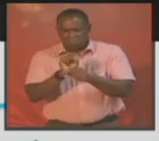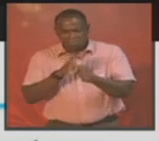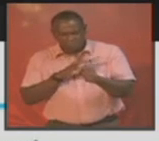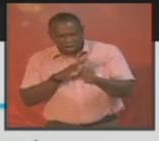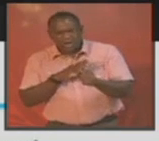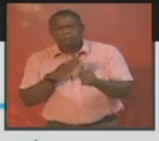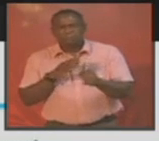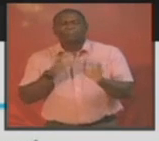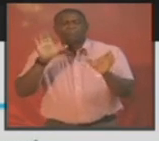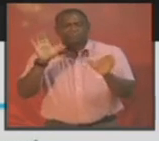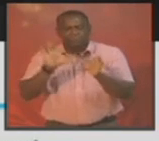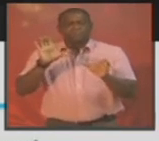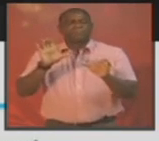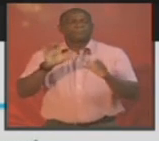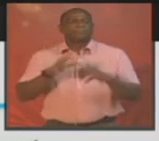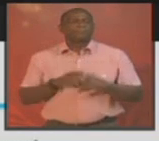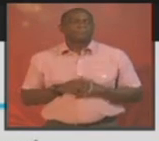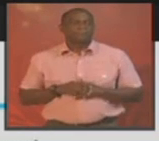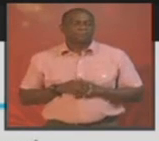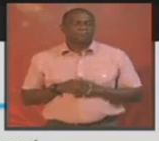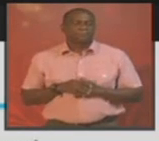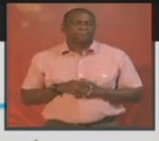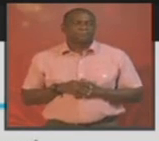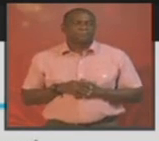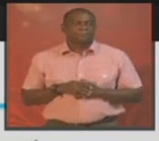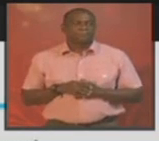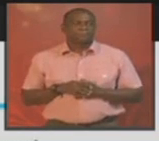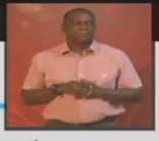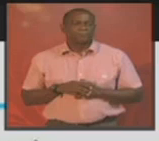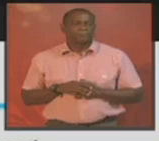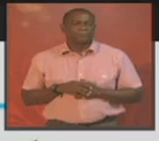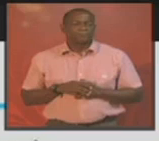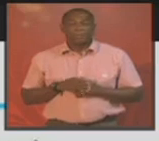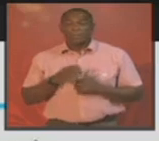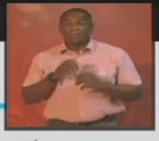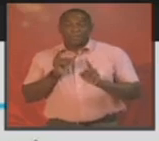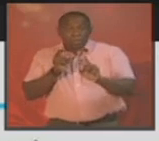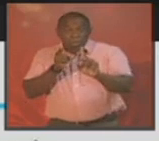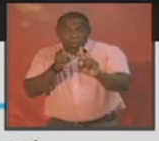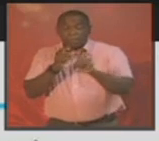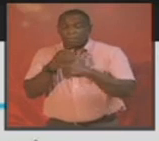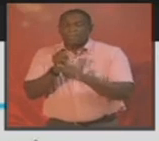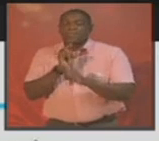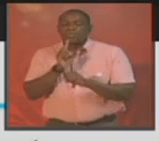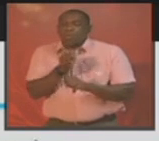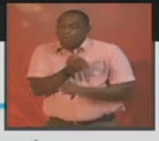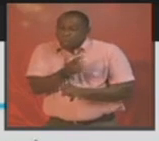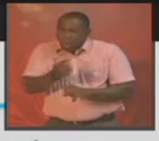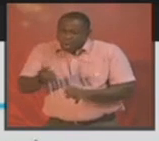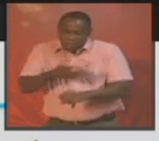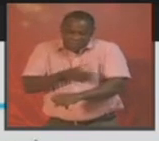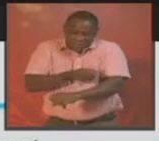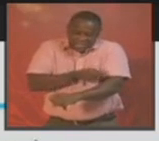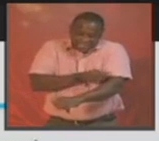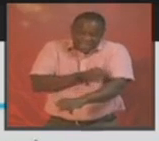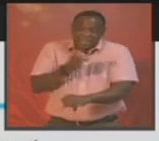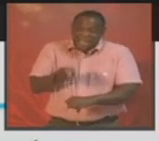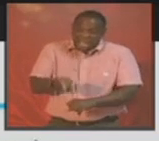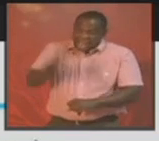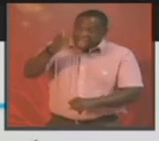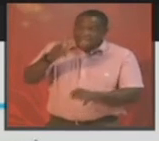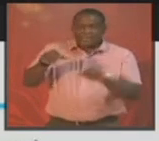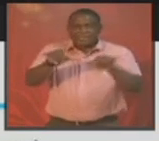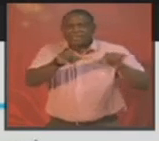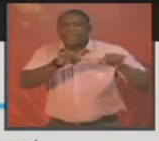system is of a high standard and it meets all of the requirements for safety, efficacy,